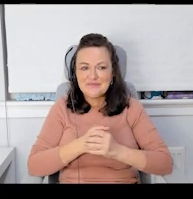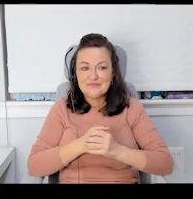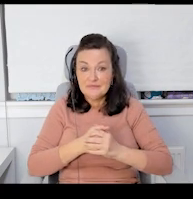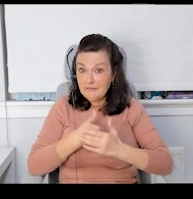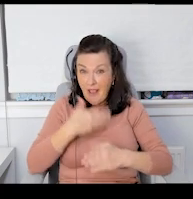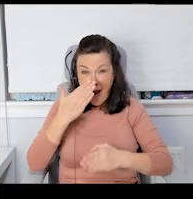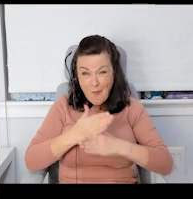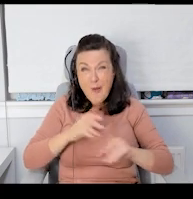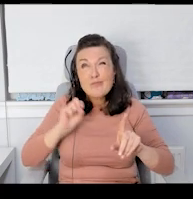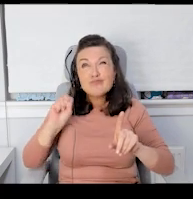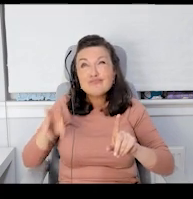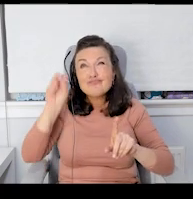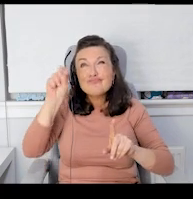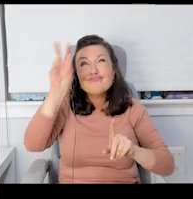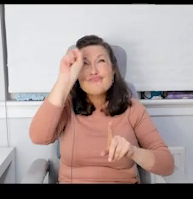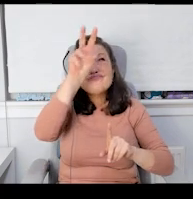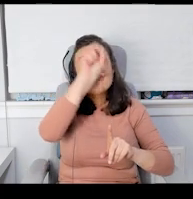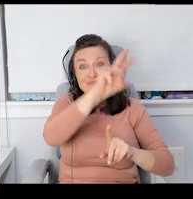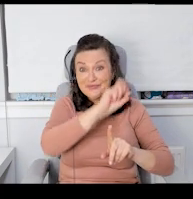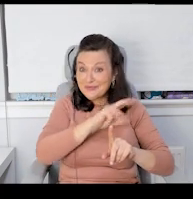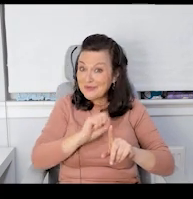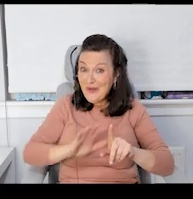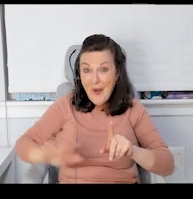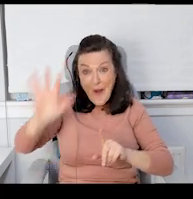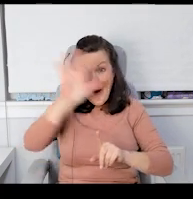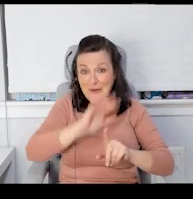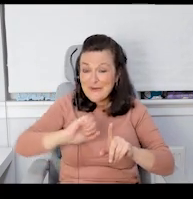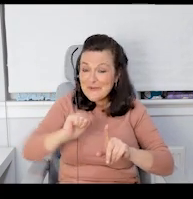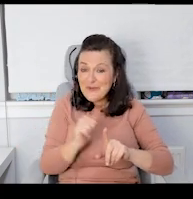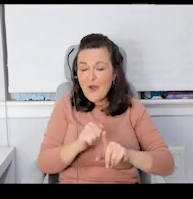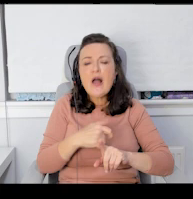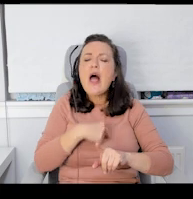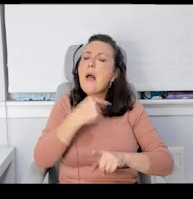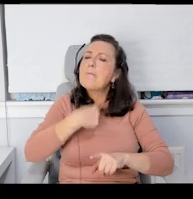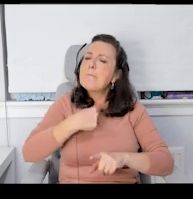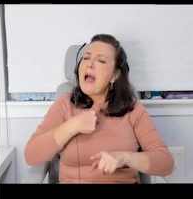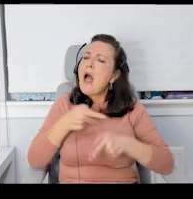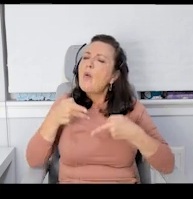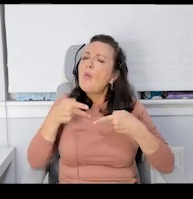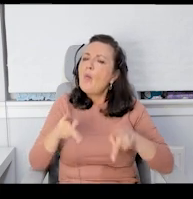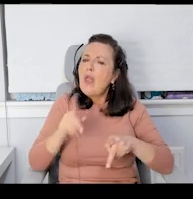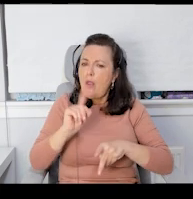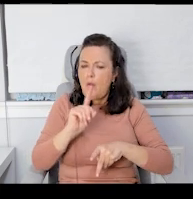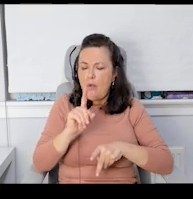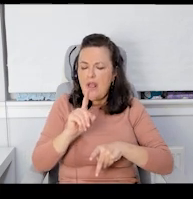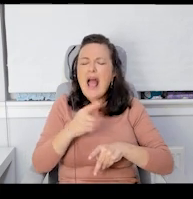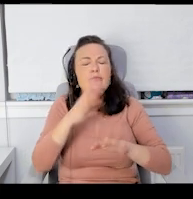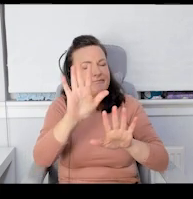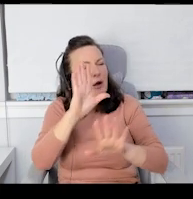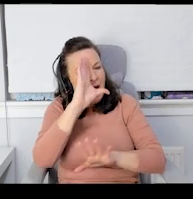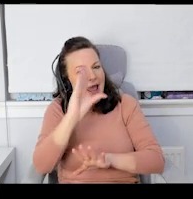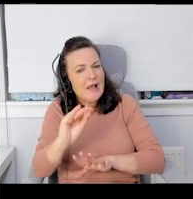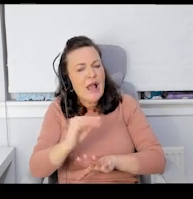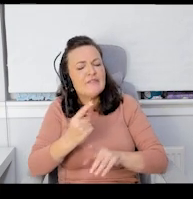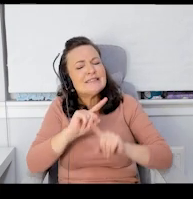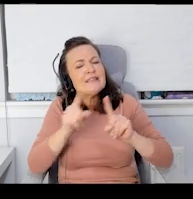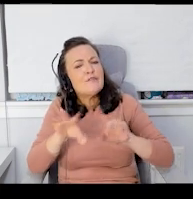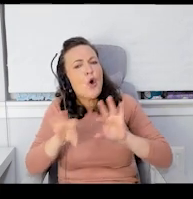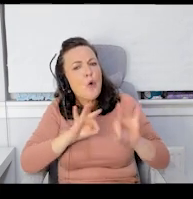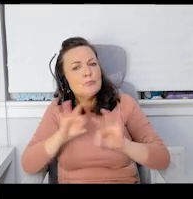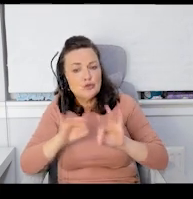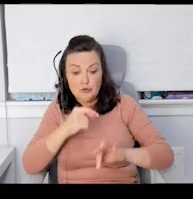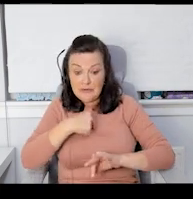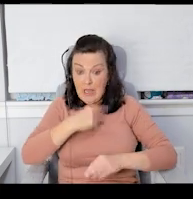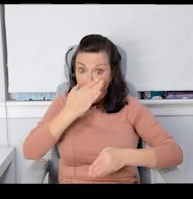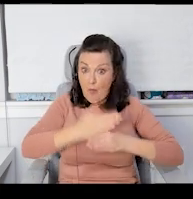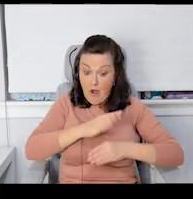I worked across Scotland actually throughout my time. I did a block release course, so there's a couple of options on how to do an apprenticeship.